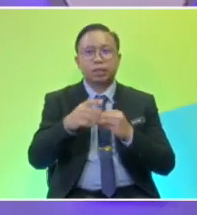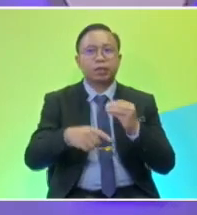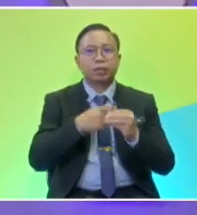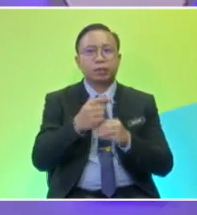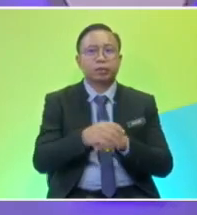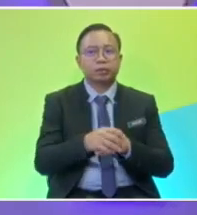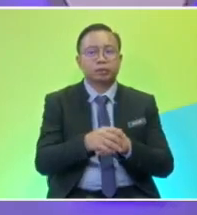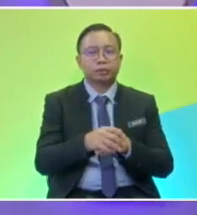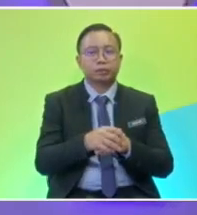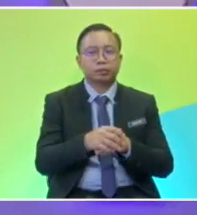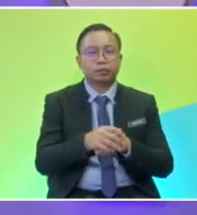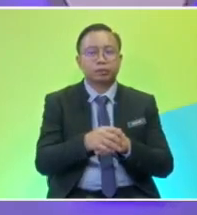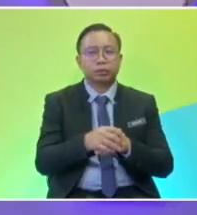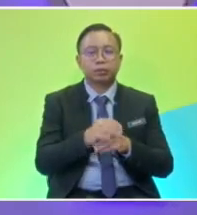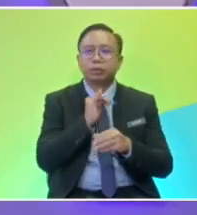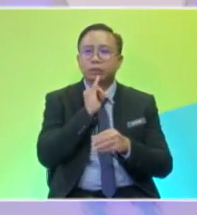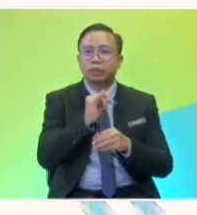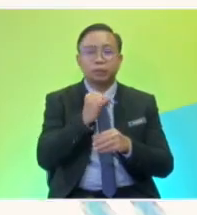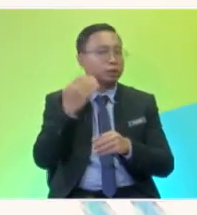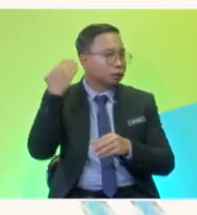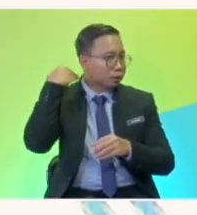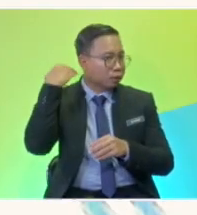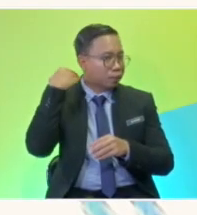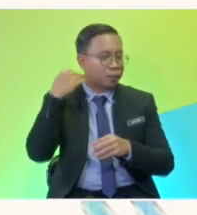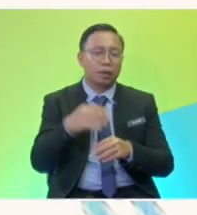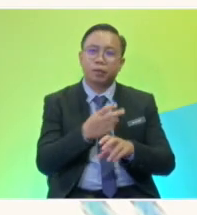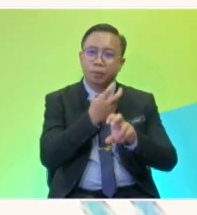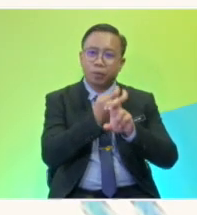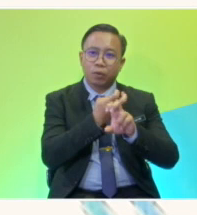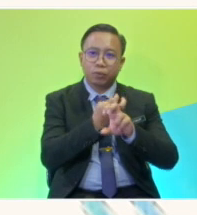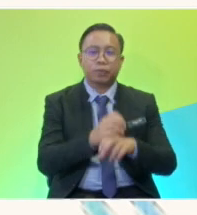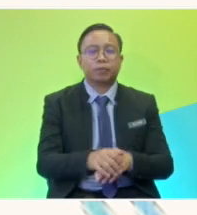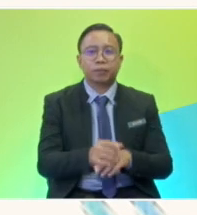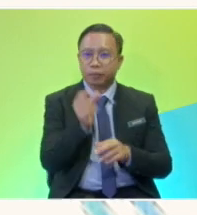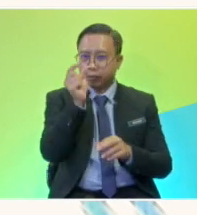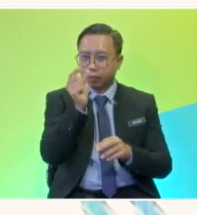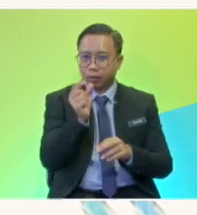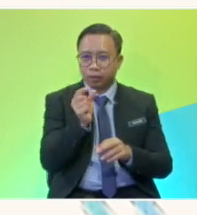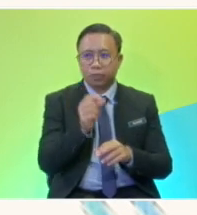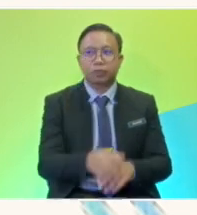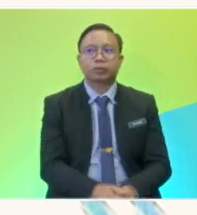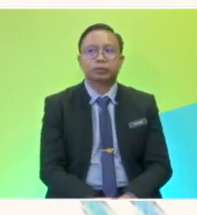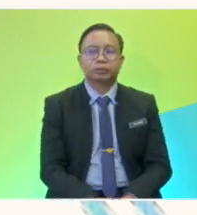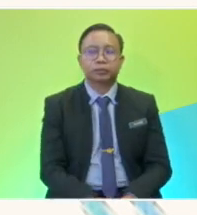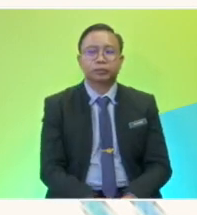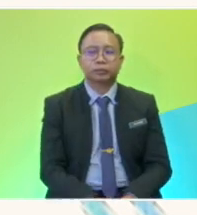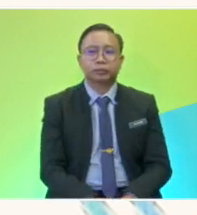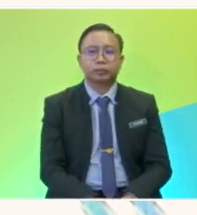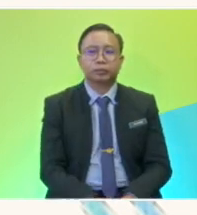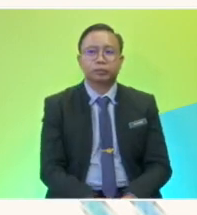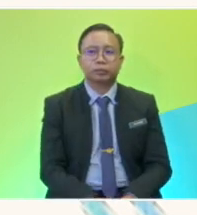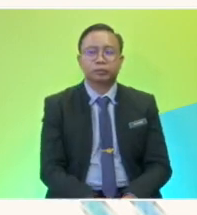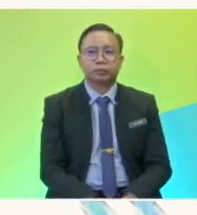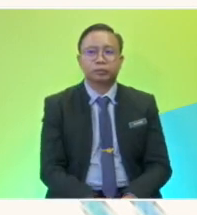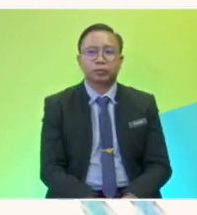skull. Okay. Next is backbone. This is the backbone. Can you see the backbone? Okay, yes. The backbone. It's a bit, it's slightly